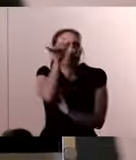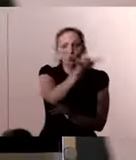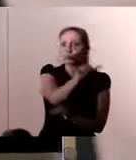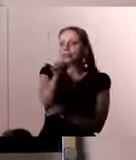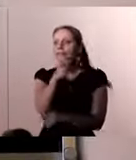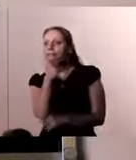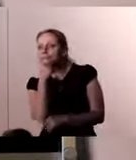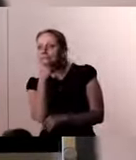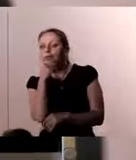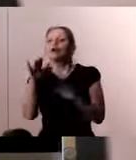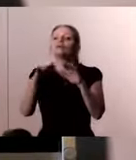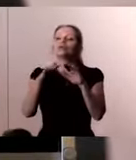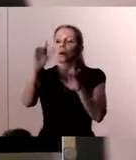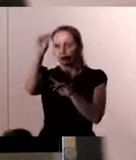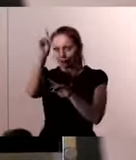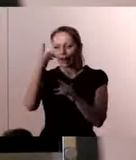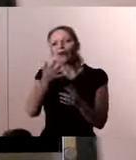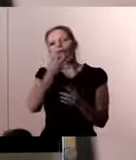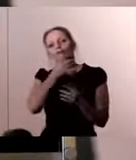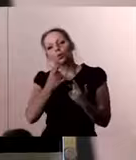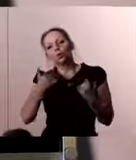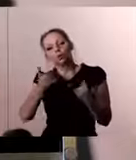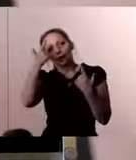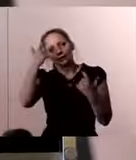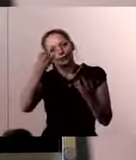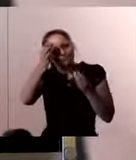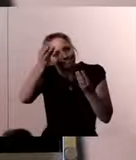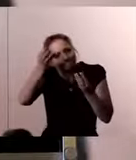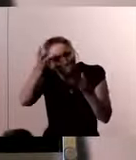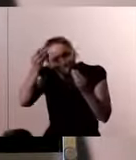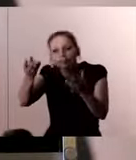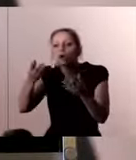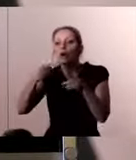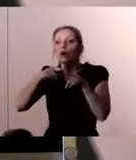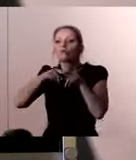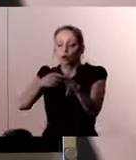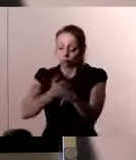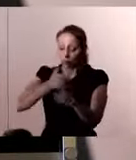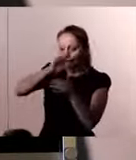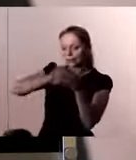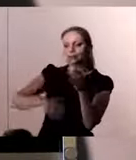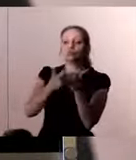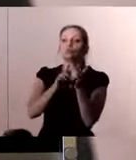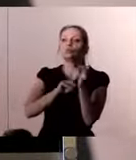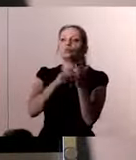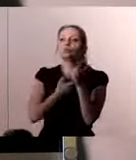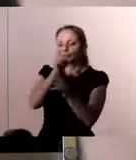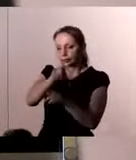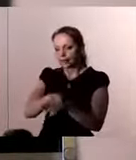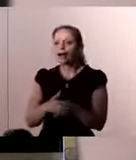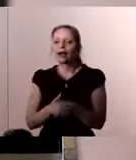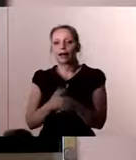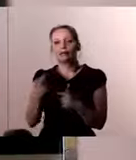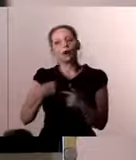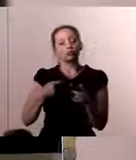going to be making a number of suggestions to you today based on my experiences as a reporter and as someone who handles information every